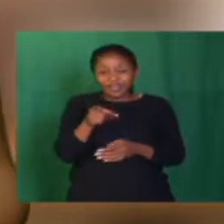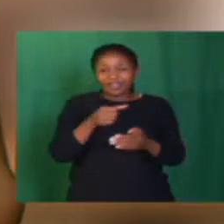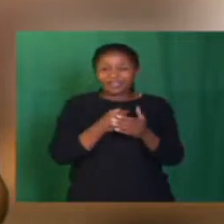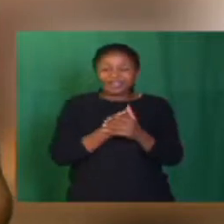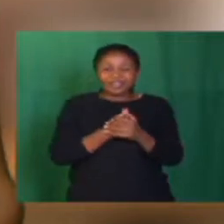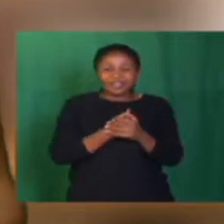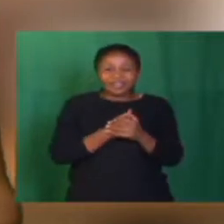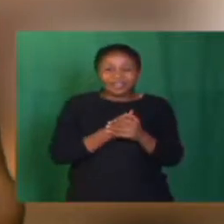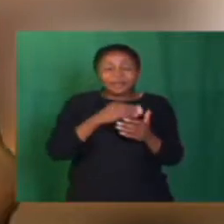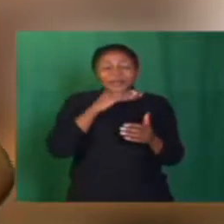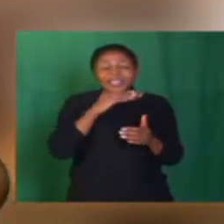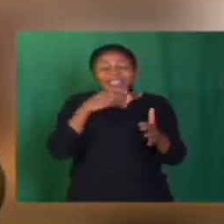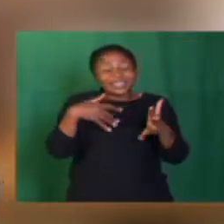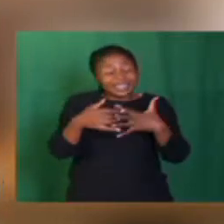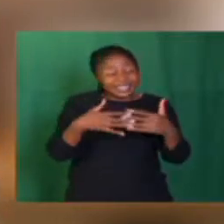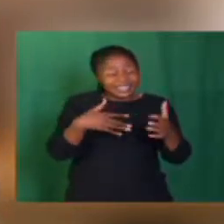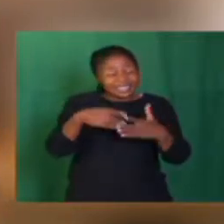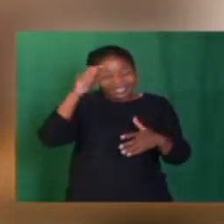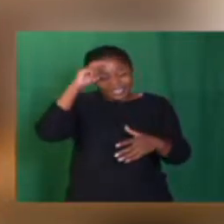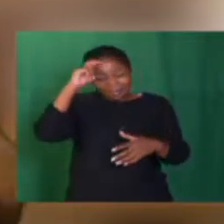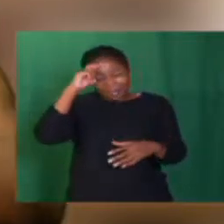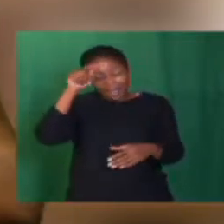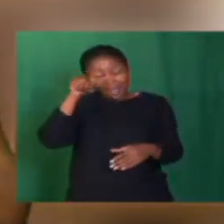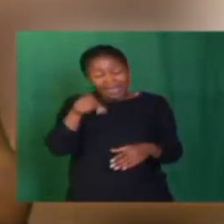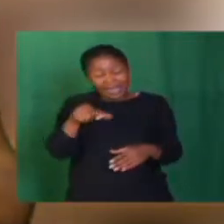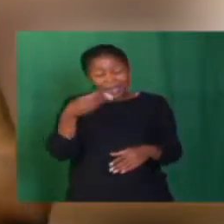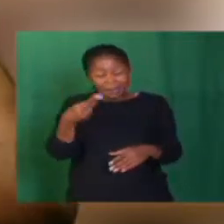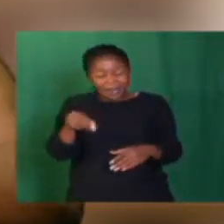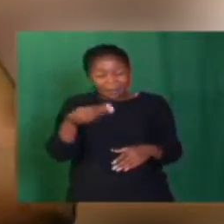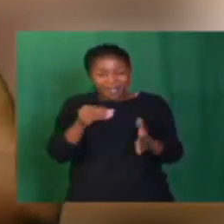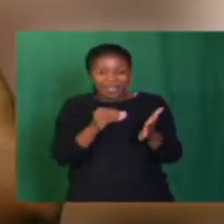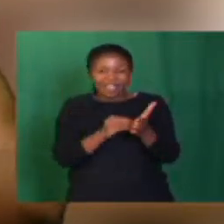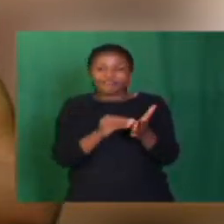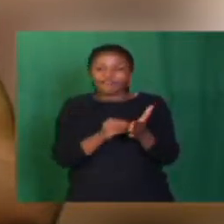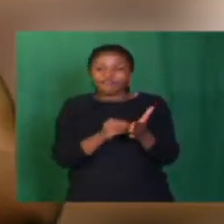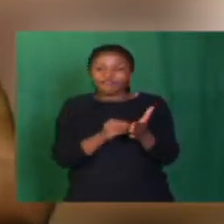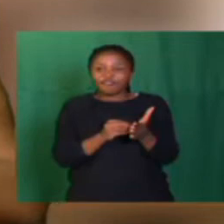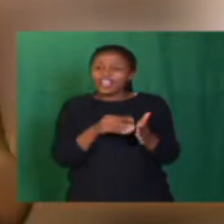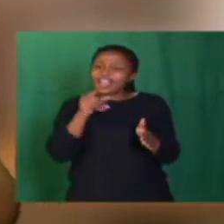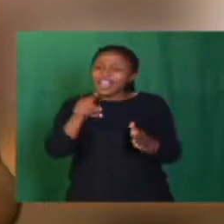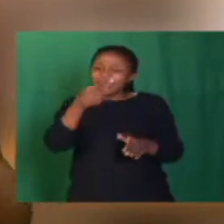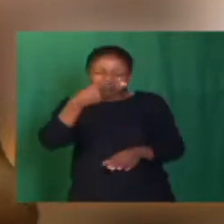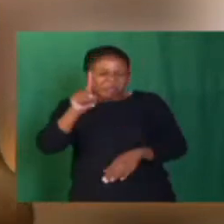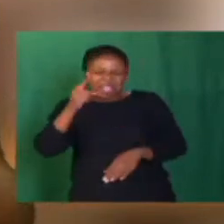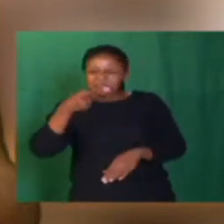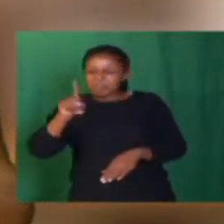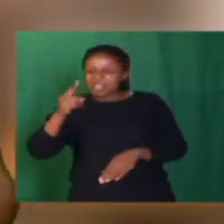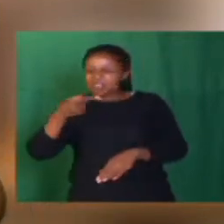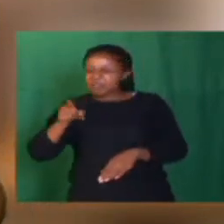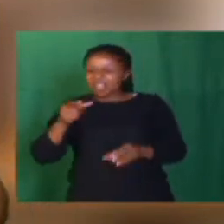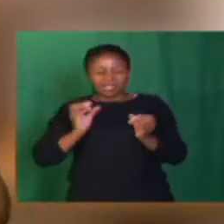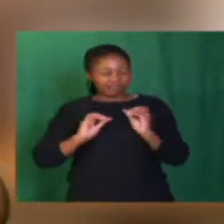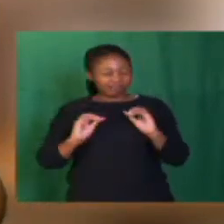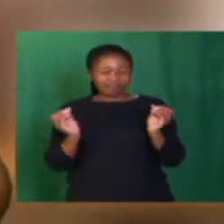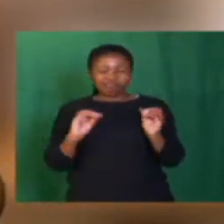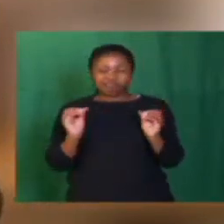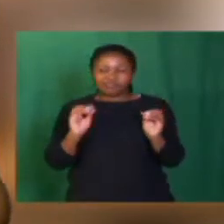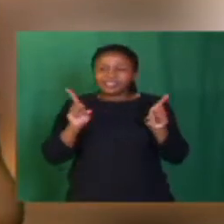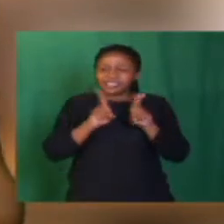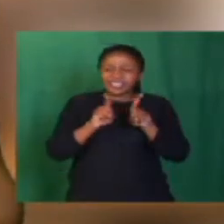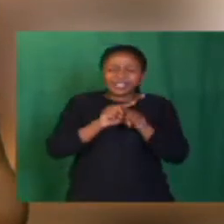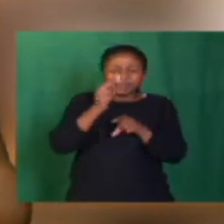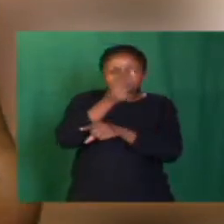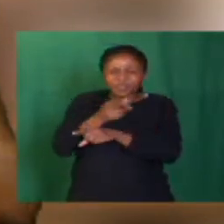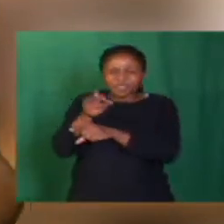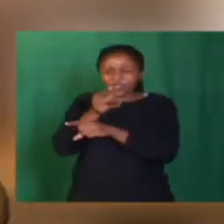card that you have. So this part of your exam is also not graded, but it is just and it's also not recorded. It is meant for you to study